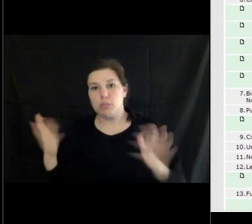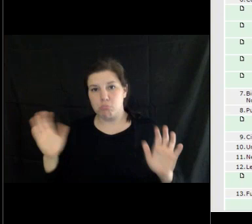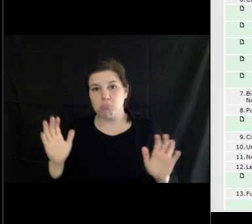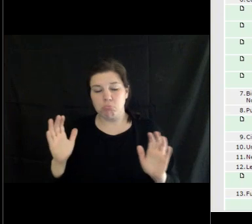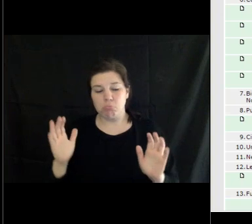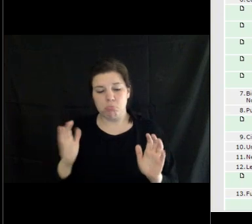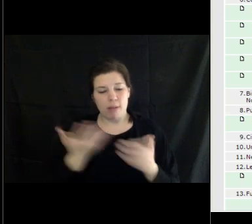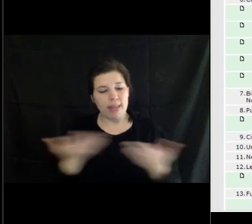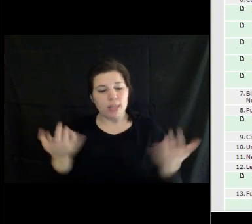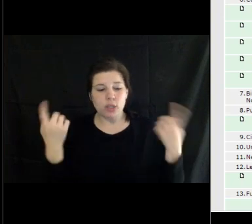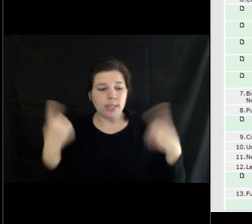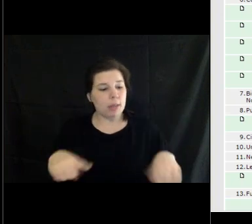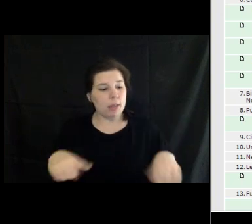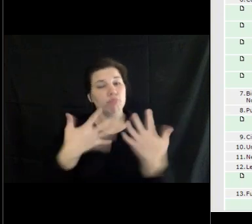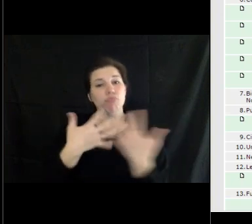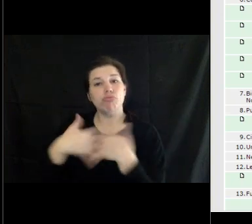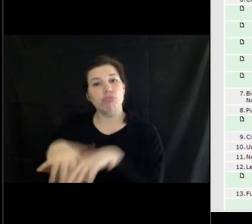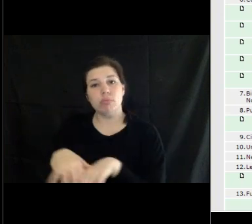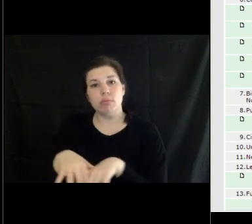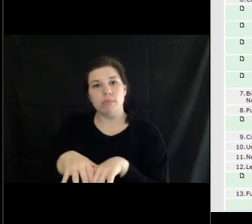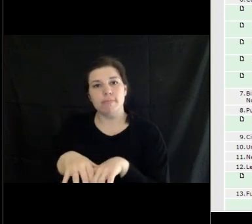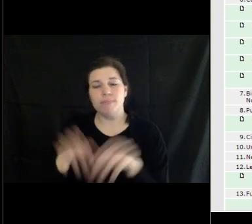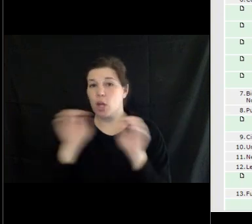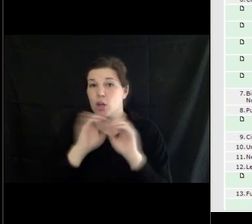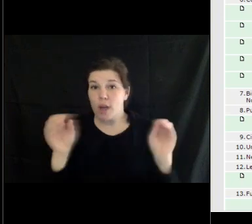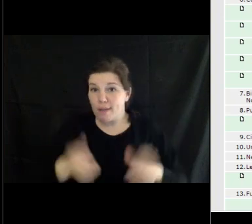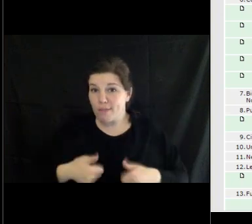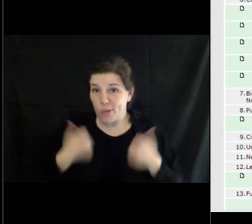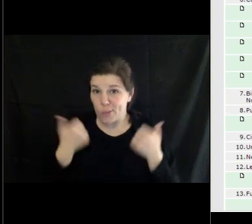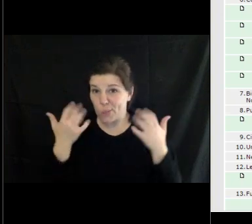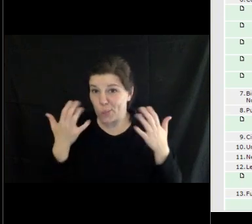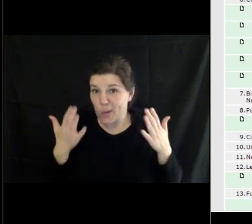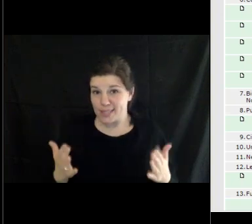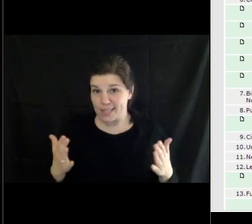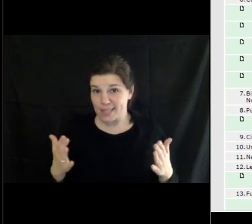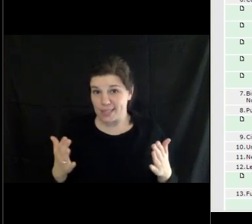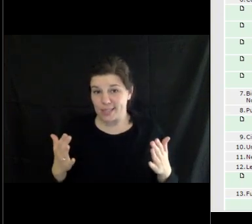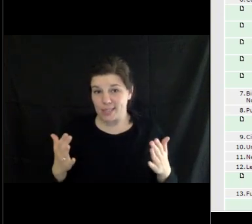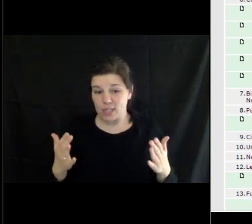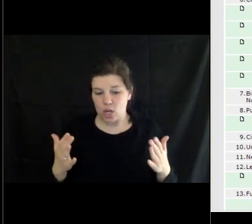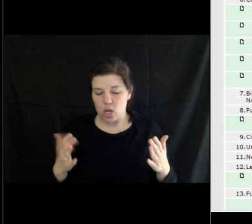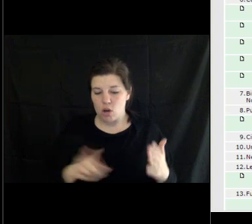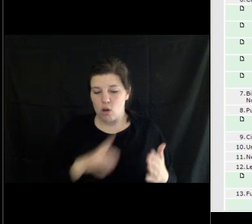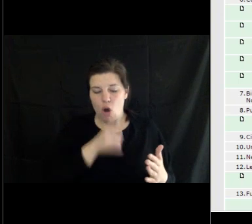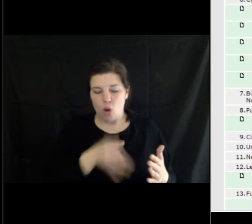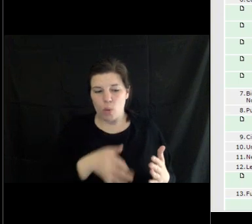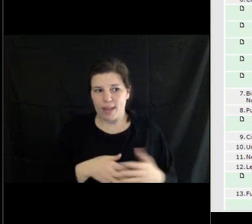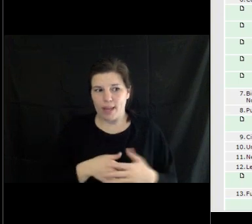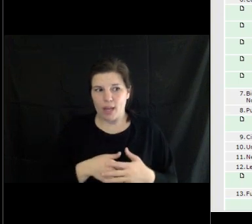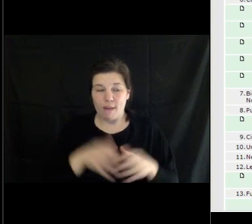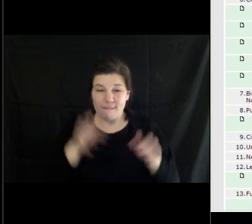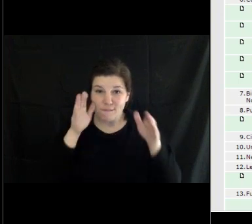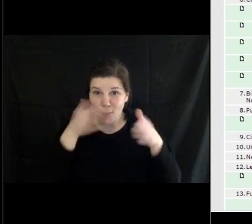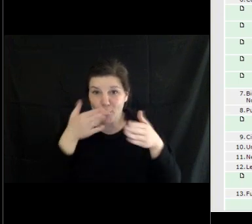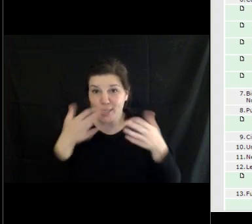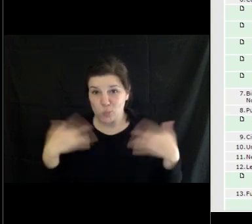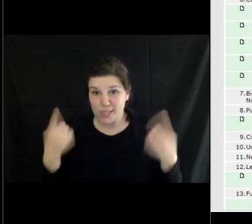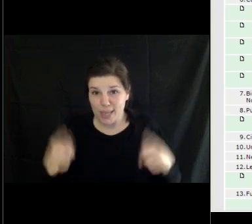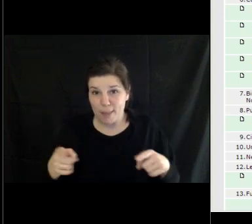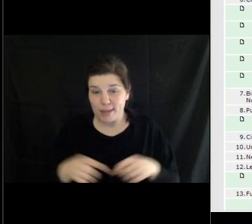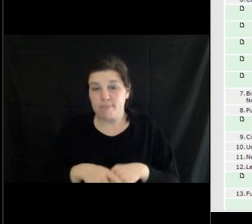room. And none of the residents are tuned in to what's going on, right? And having